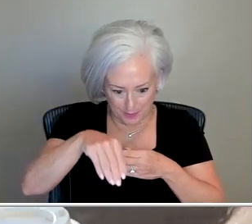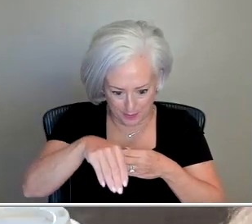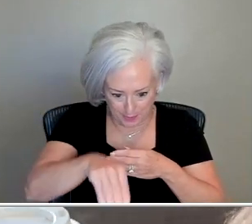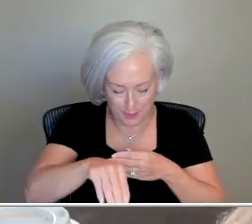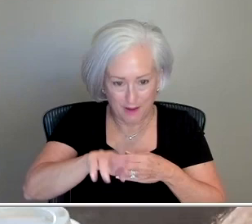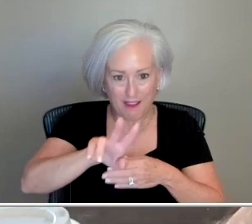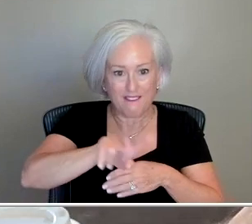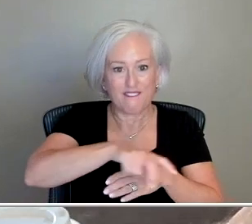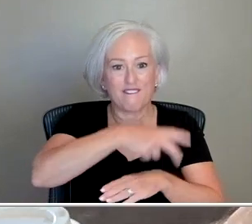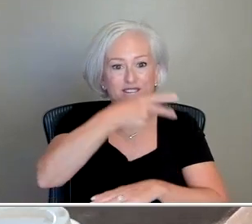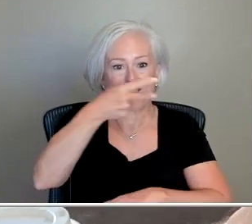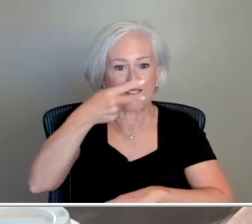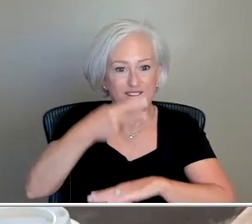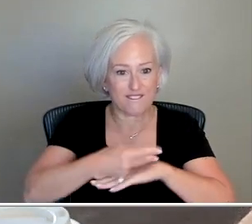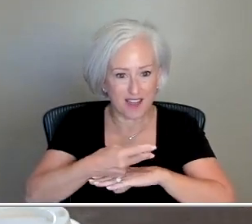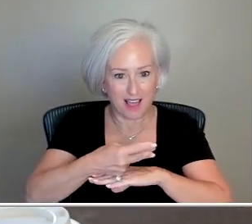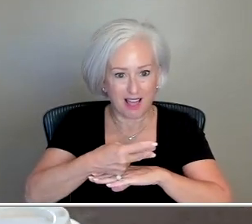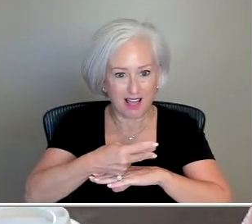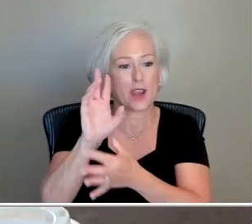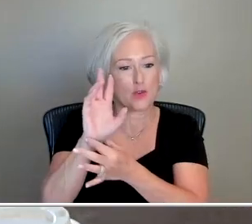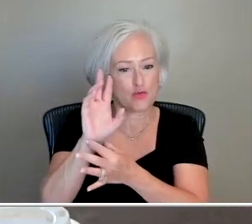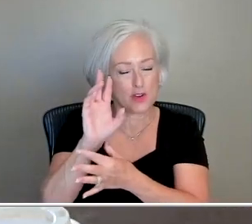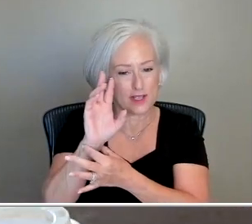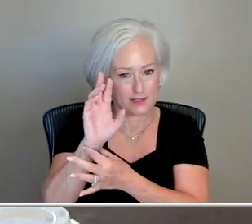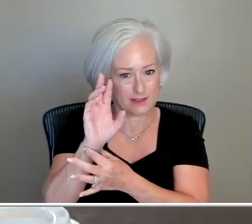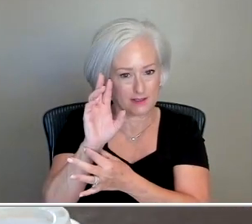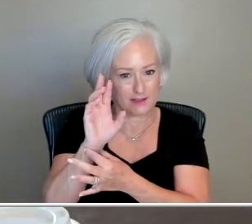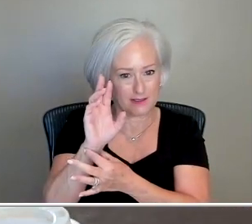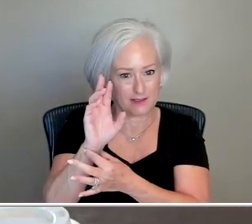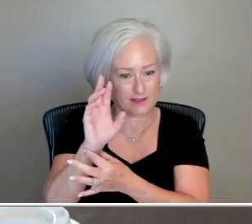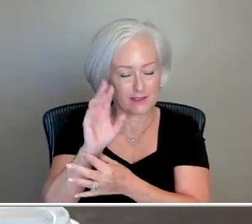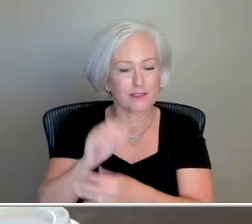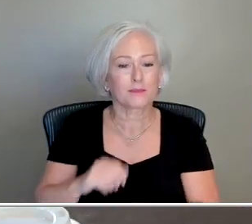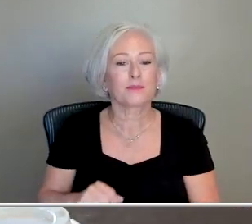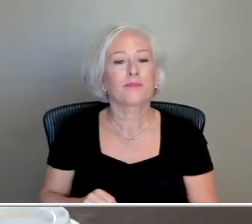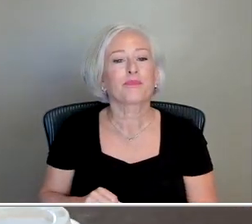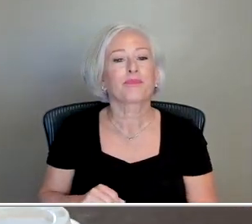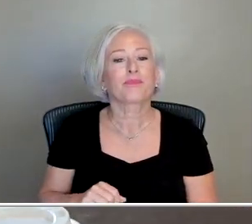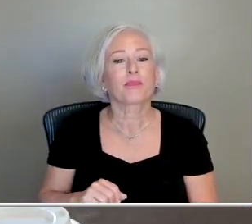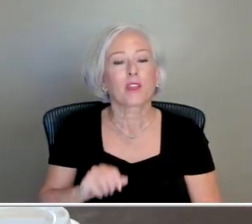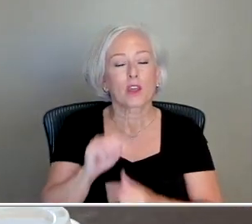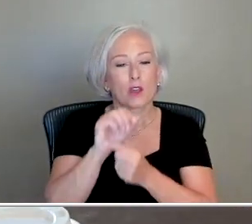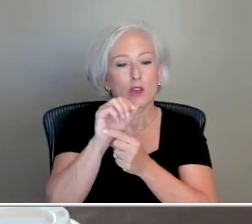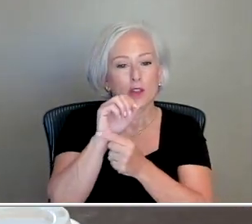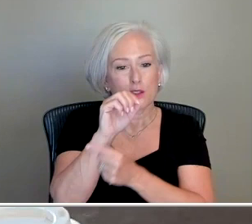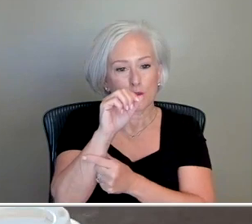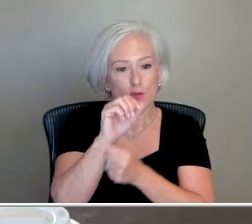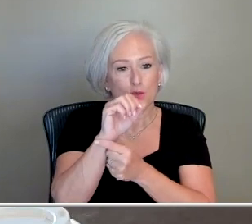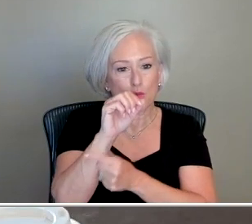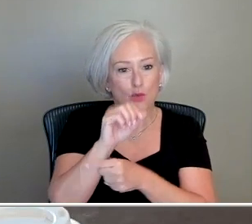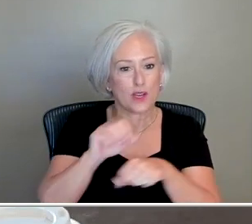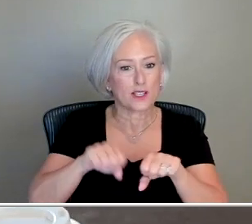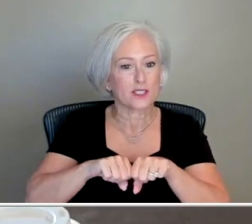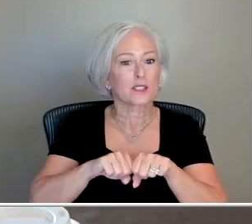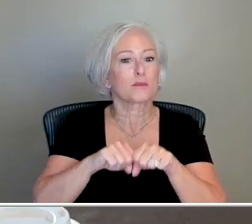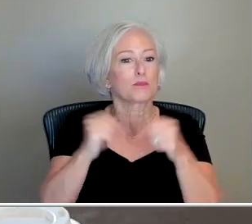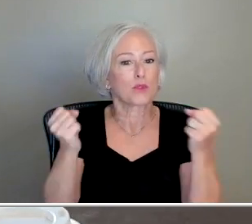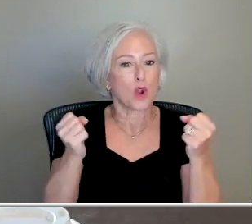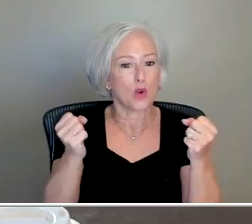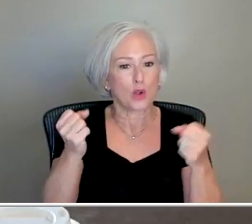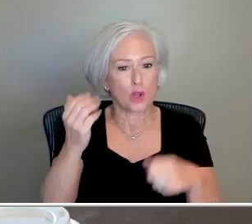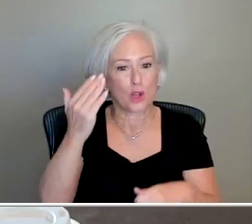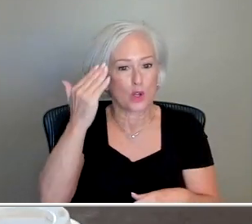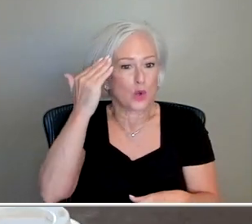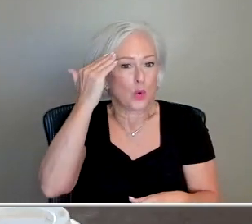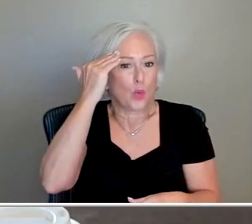broke this wrist, my right wrist. And when my wrist broke, we knew about that within a few hours. It